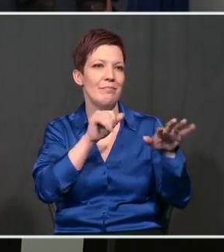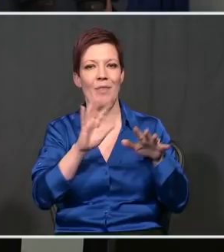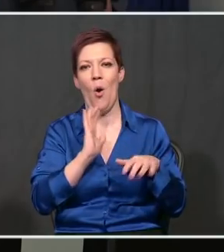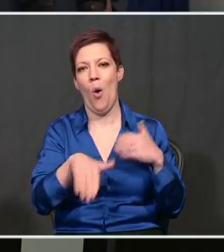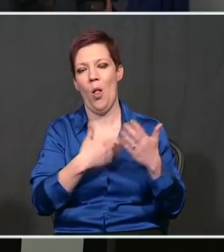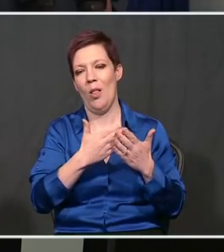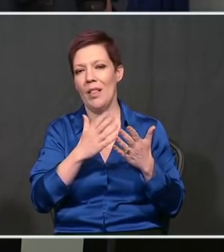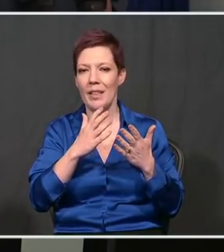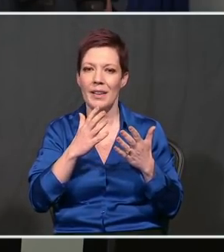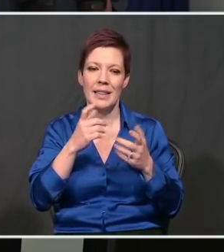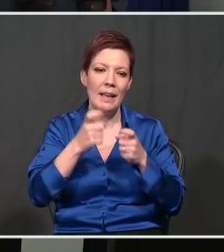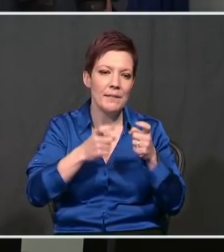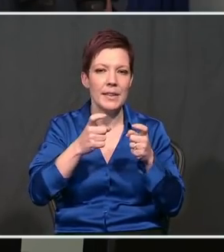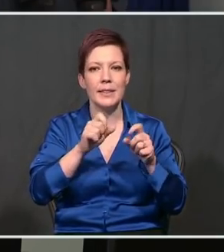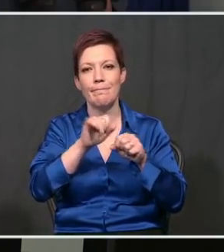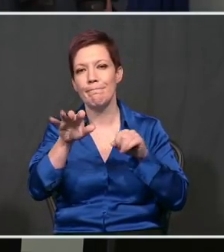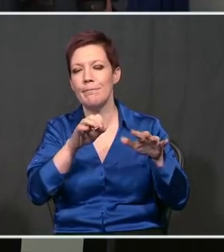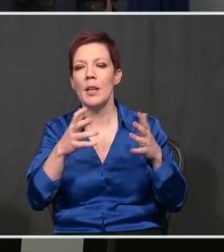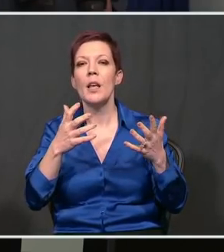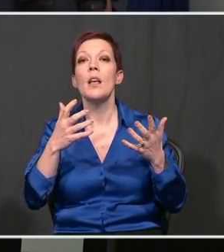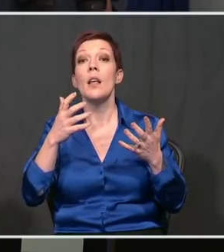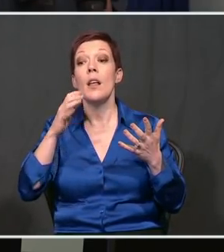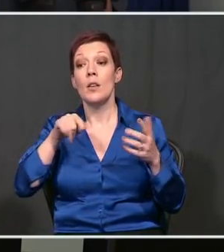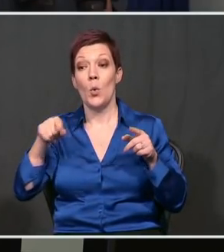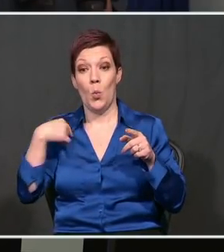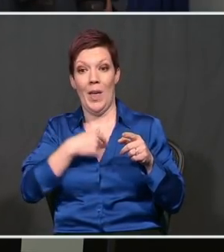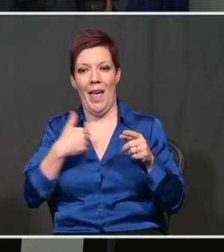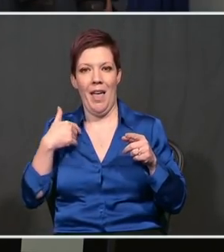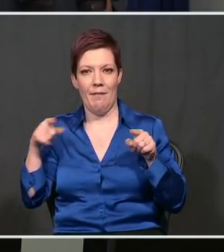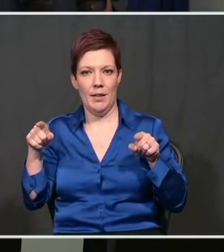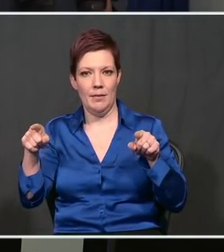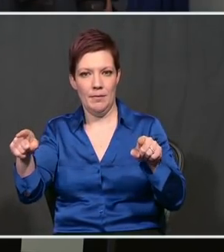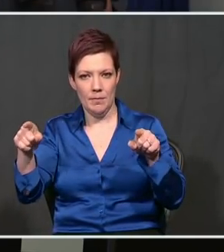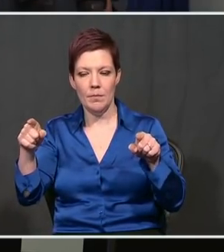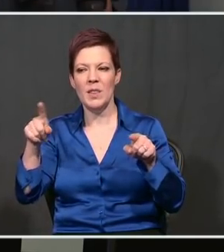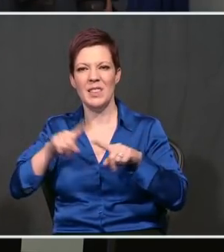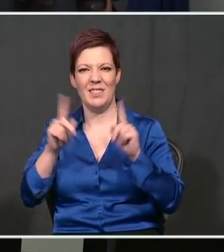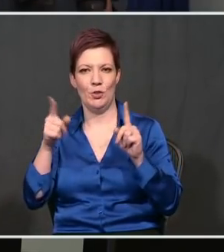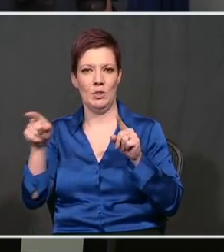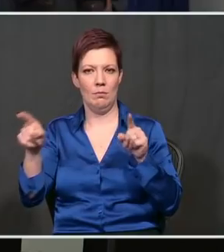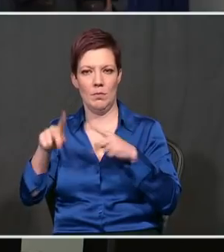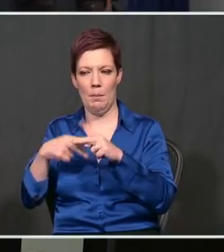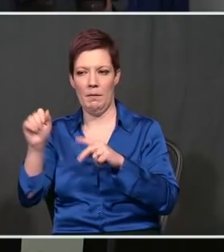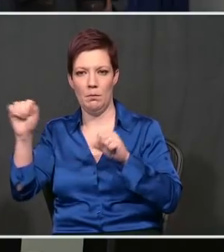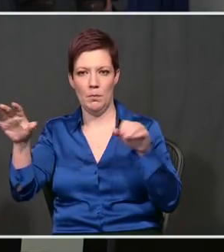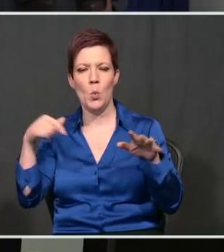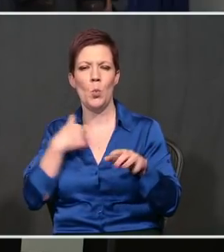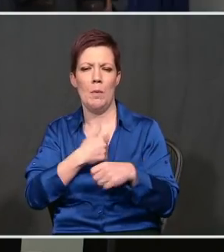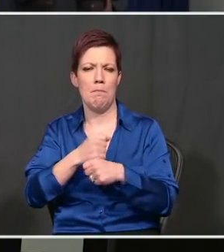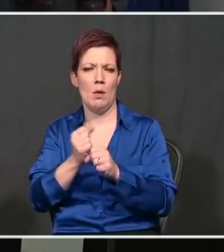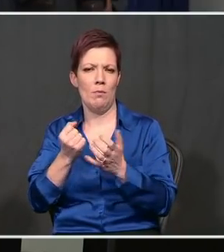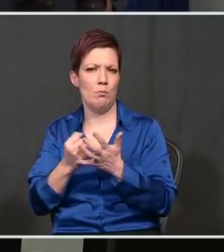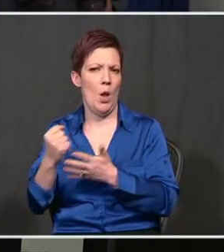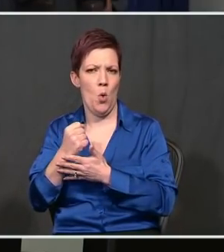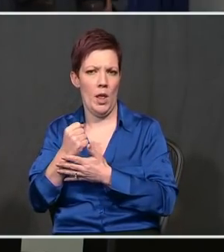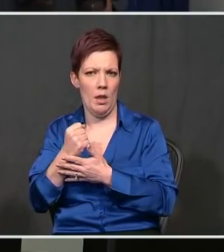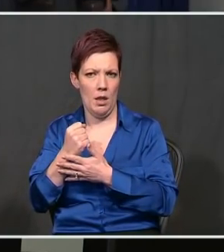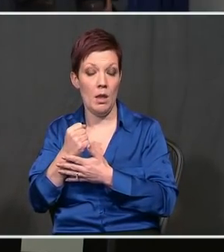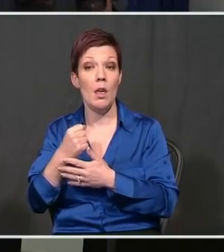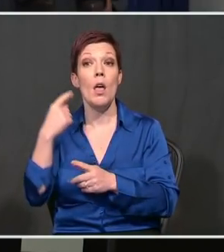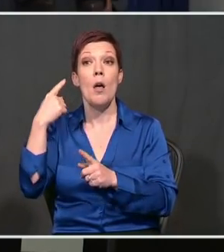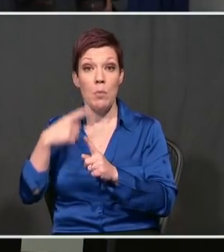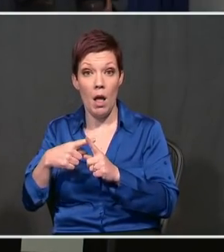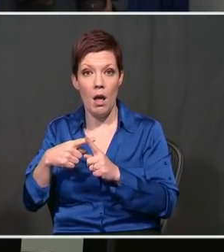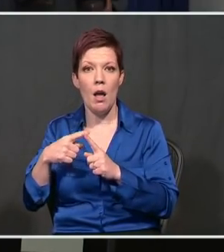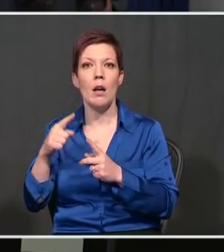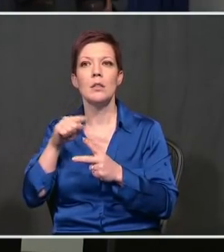that. So running discrete networks gives us the focus and the ability to make these vaccines a top priority for us. Secondly, you touched on